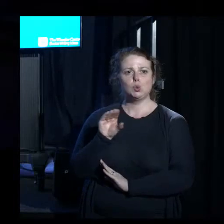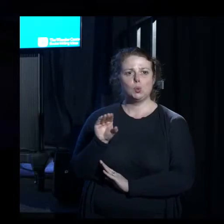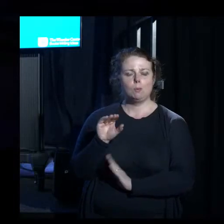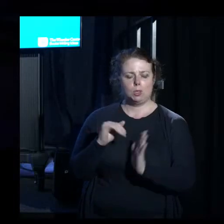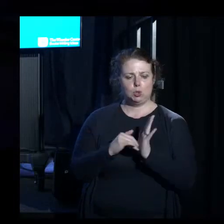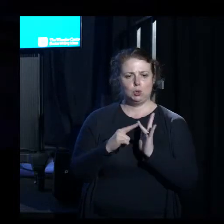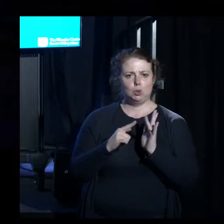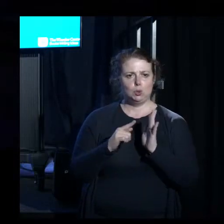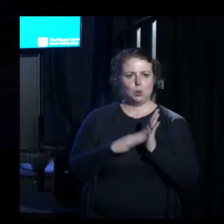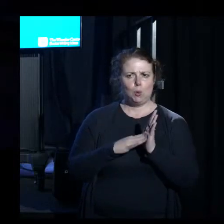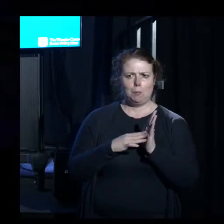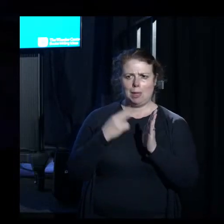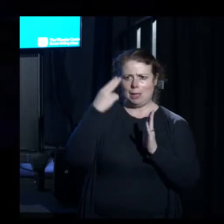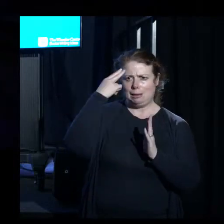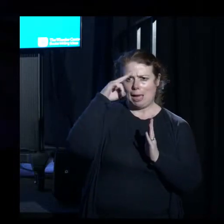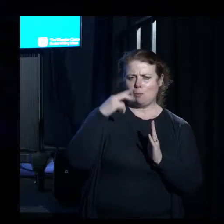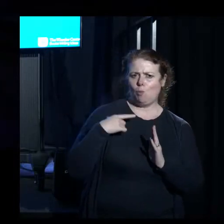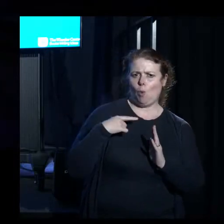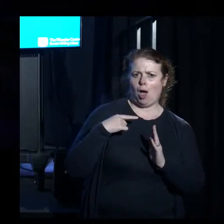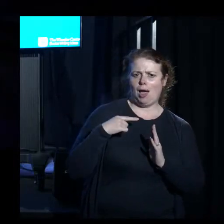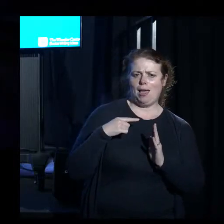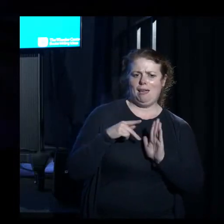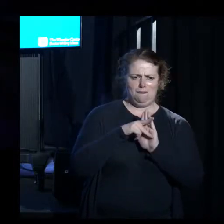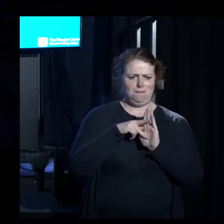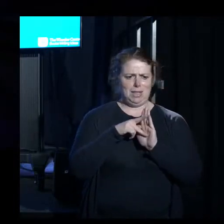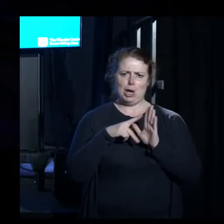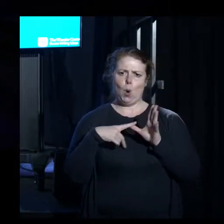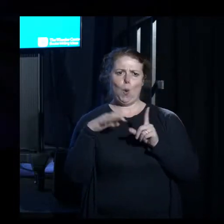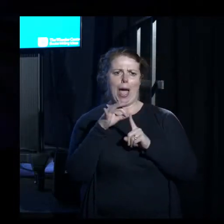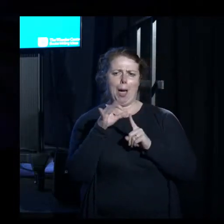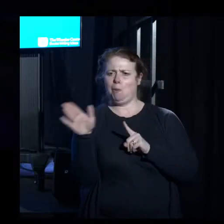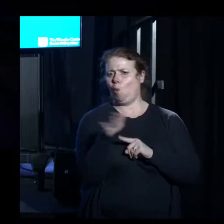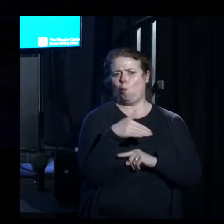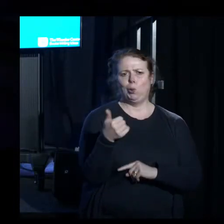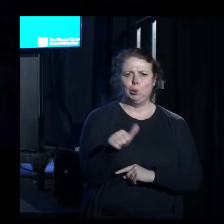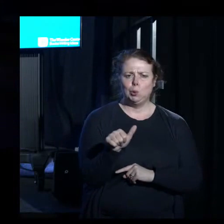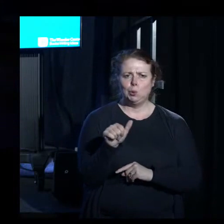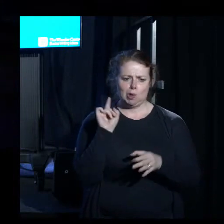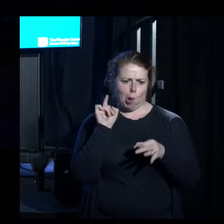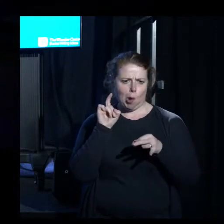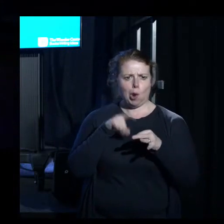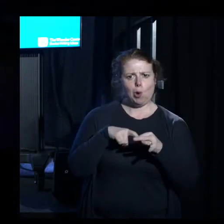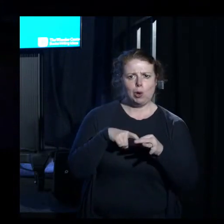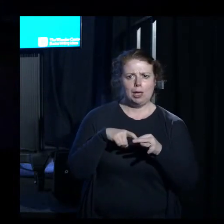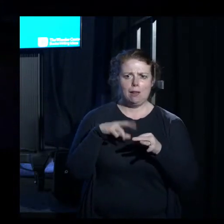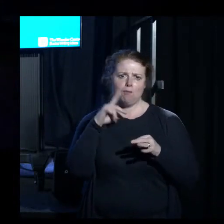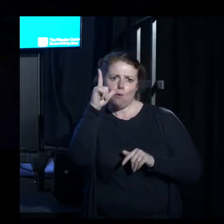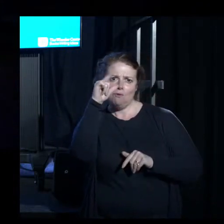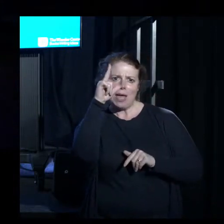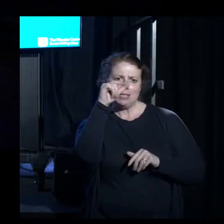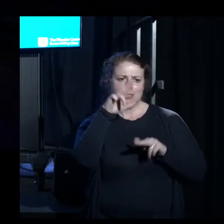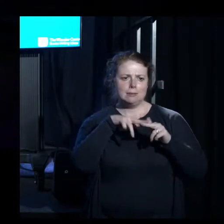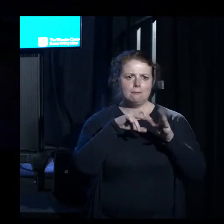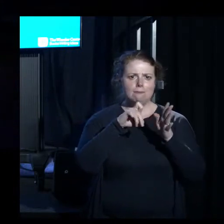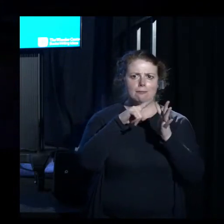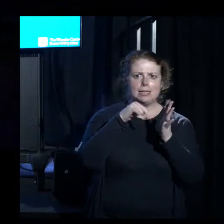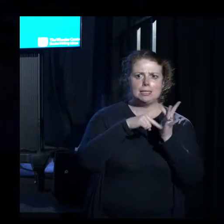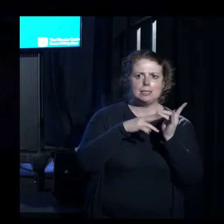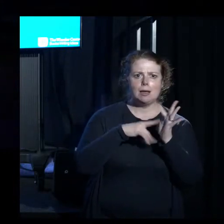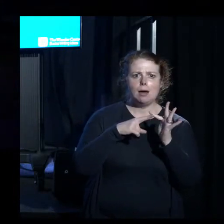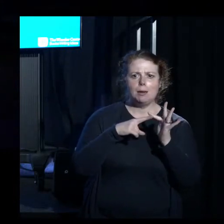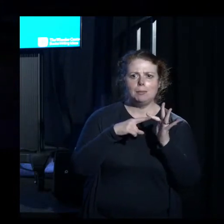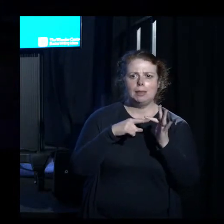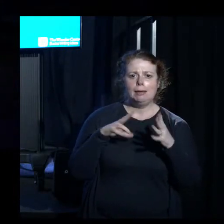of course, for that video app all of them seemed to use. Logging in for FaceTime, connecting maths